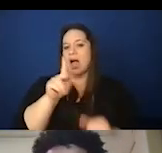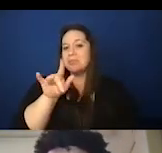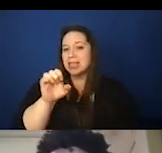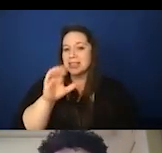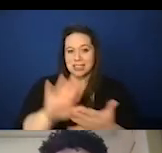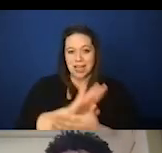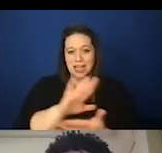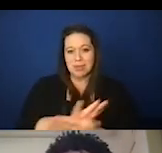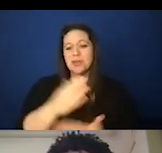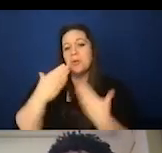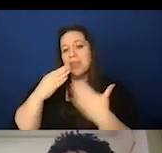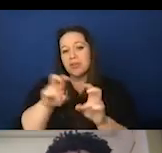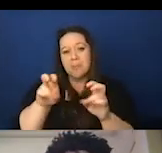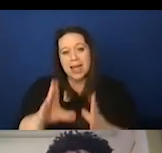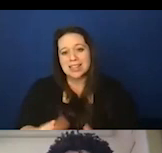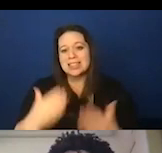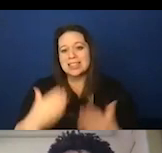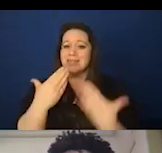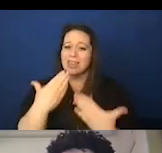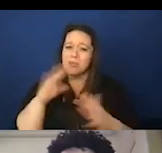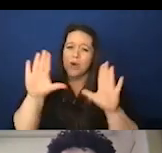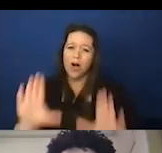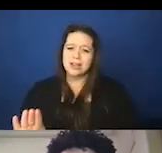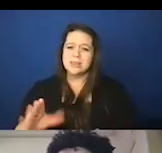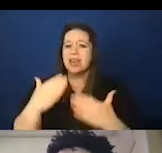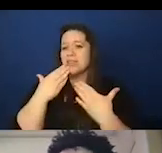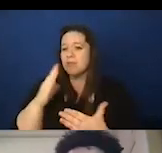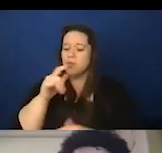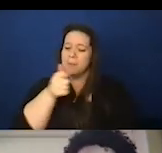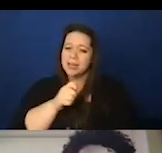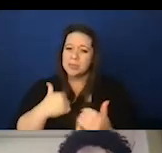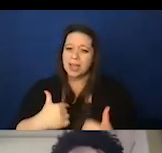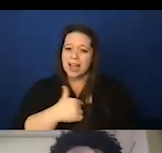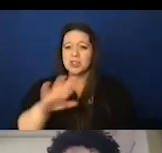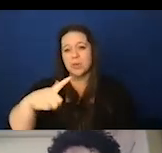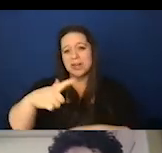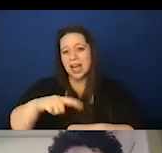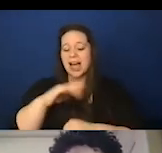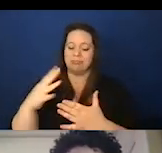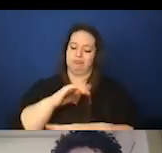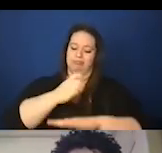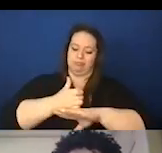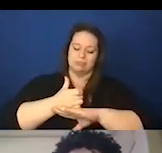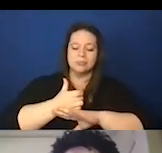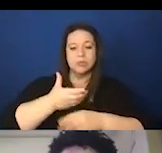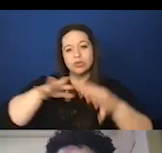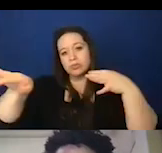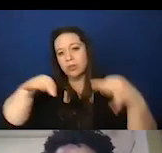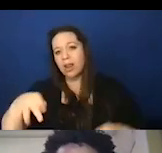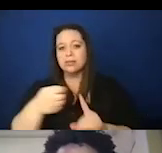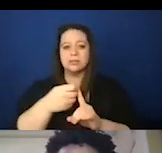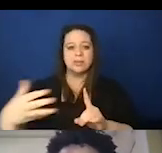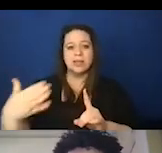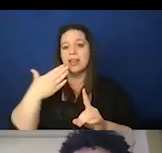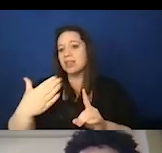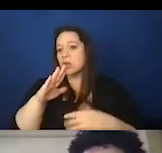you to our panelists. You all were awesome. Thank you so much for your patience, for the time that you took to explain. And thank you,